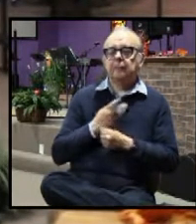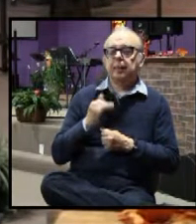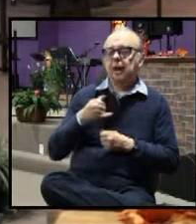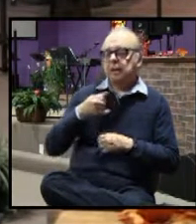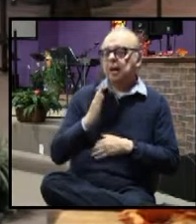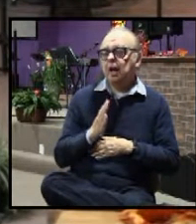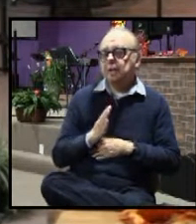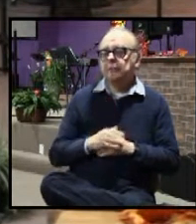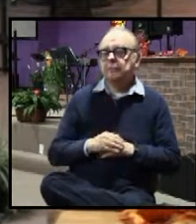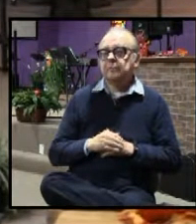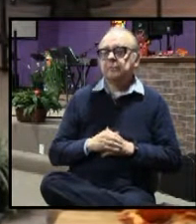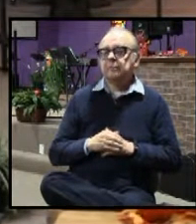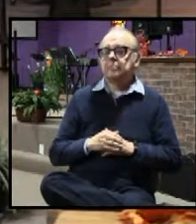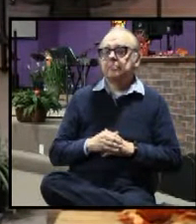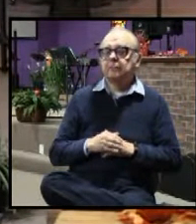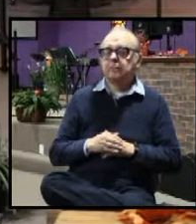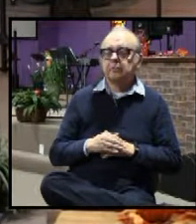by God.